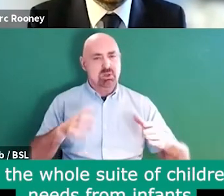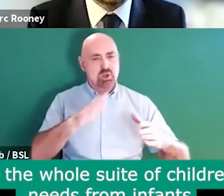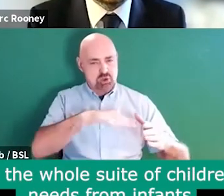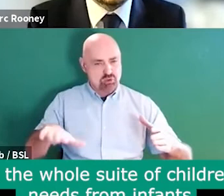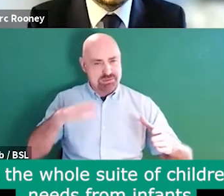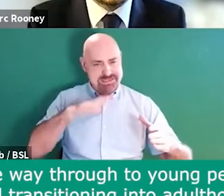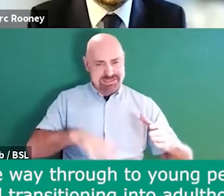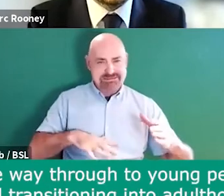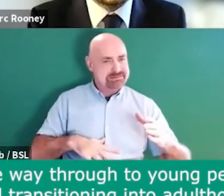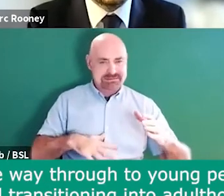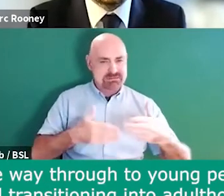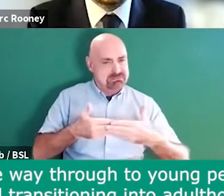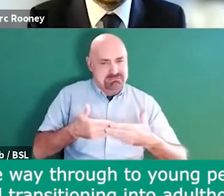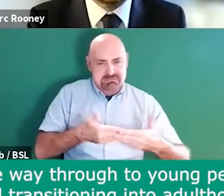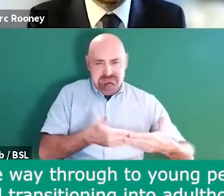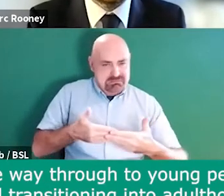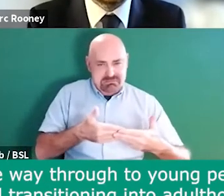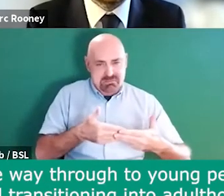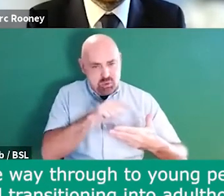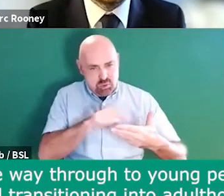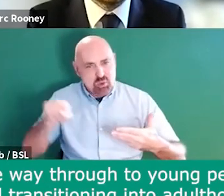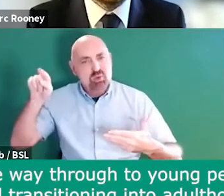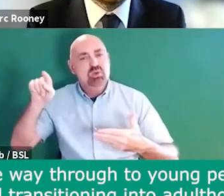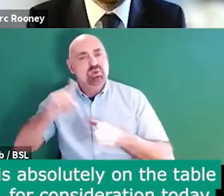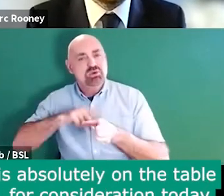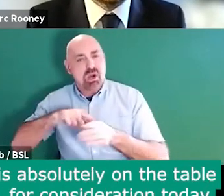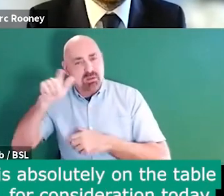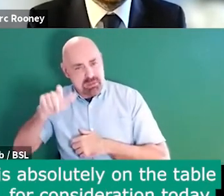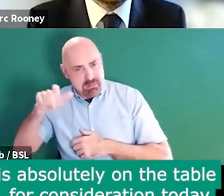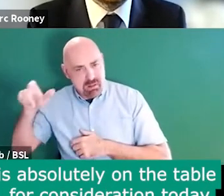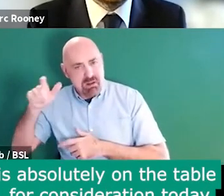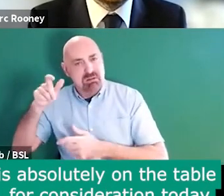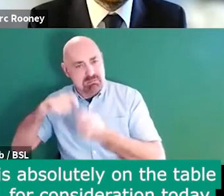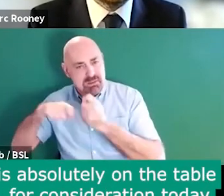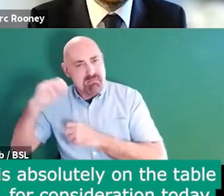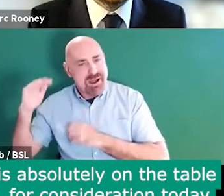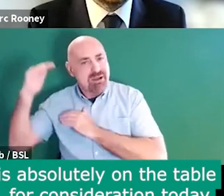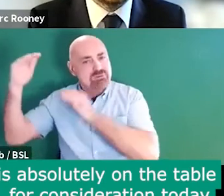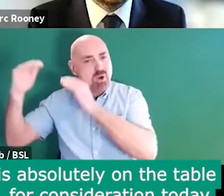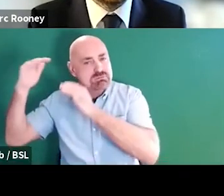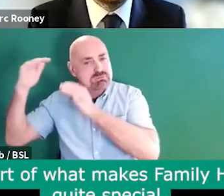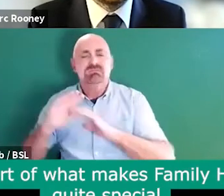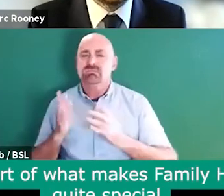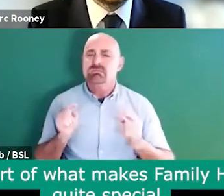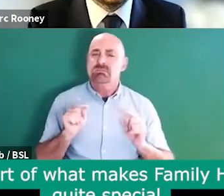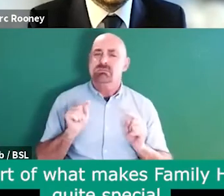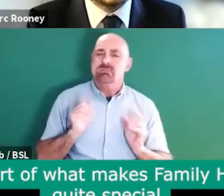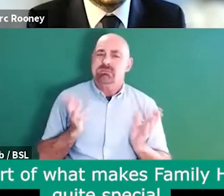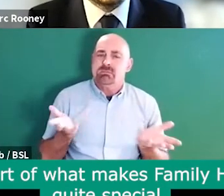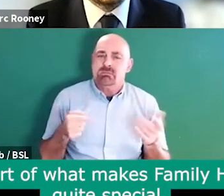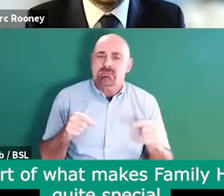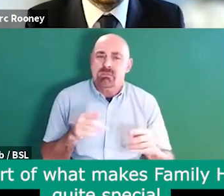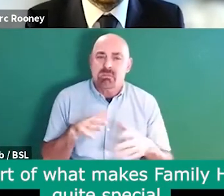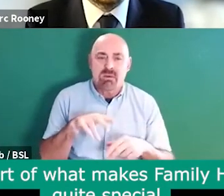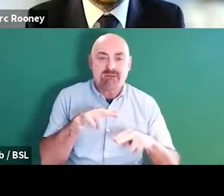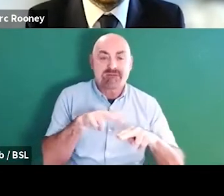from infants all the way through to young people and transitioning into adulthood, is absolutely on the table for consideration today. That's part of what makes